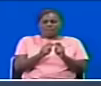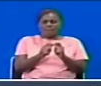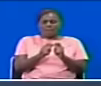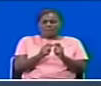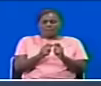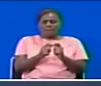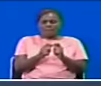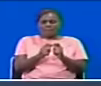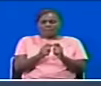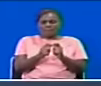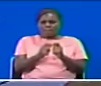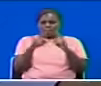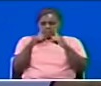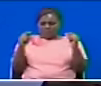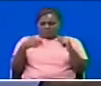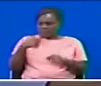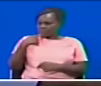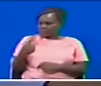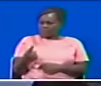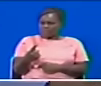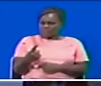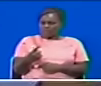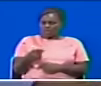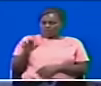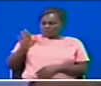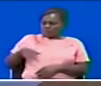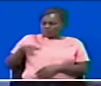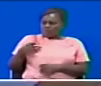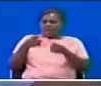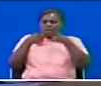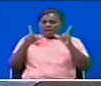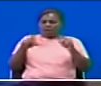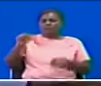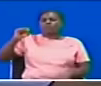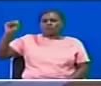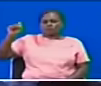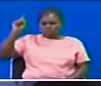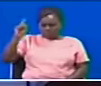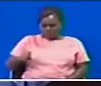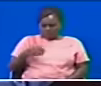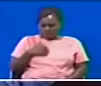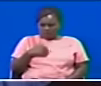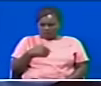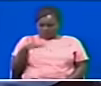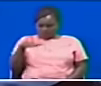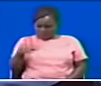kingpins. And that is why I'm saying that unless women start speaking the language of politics, saying,